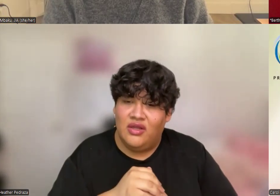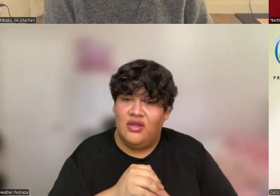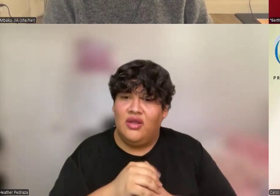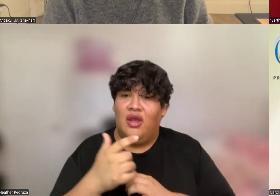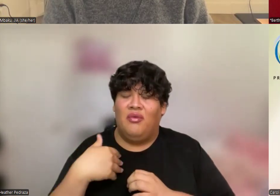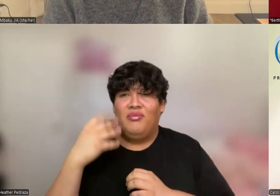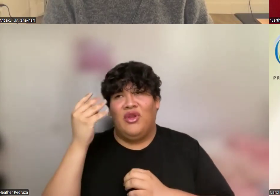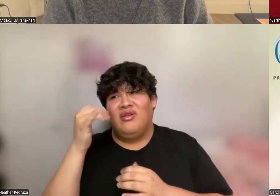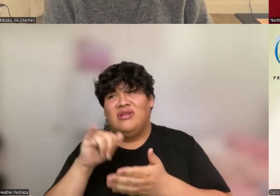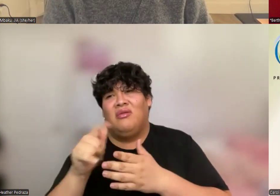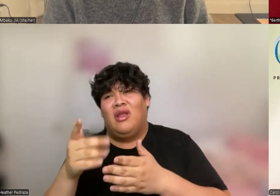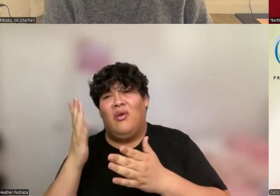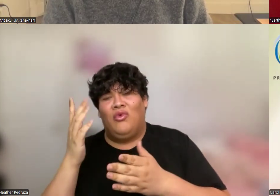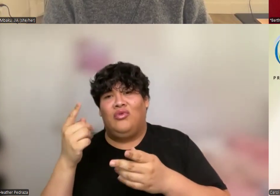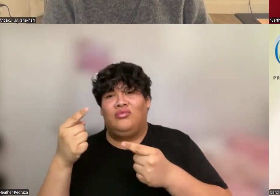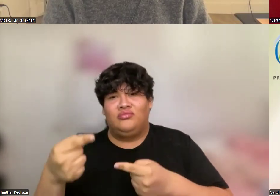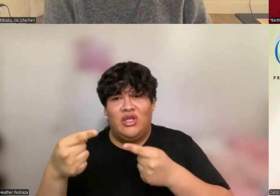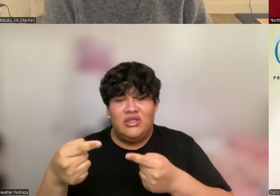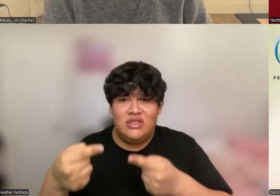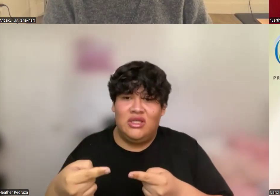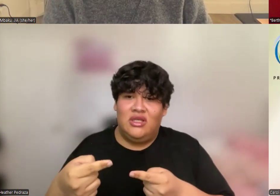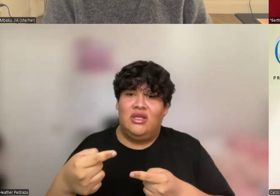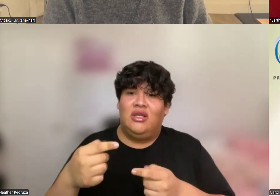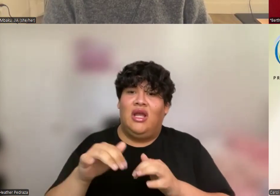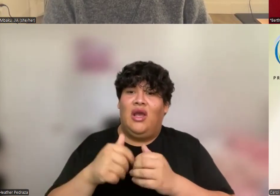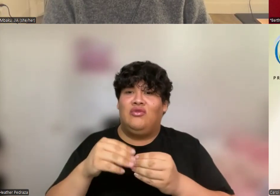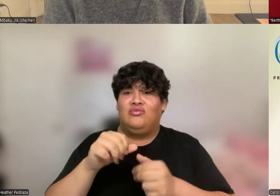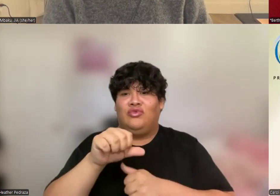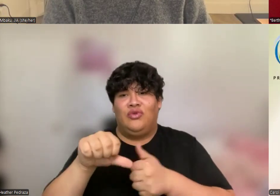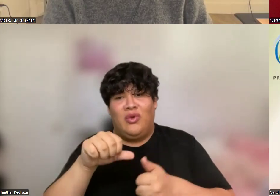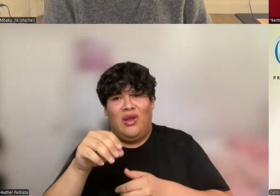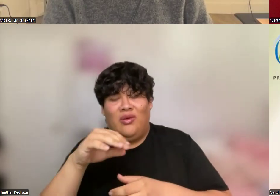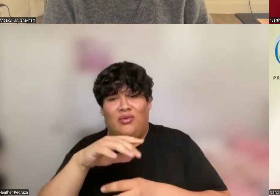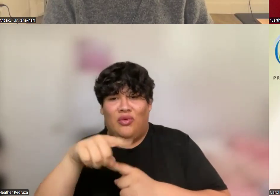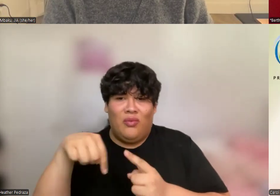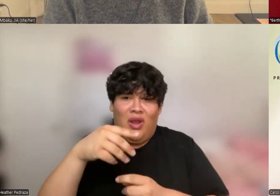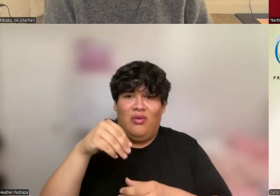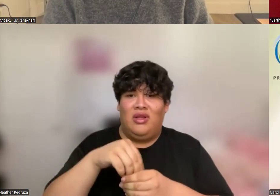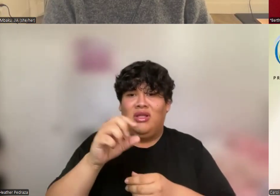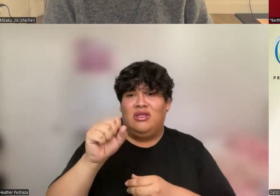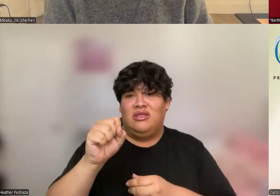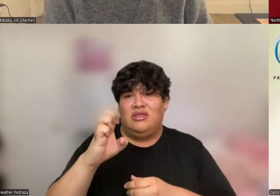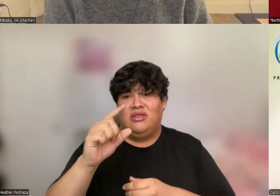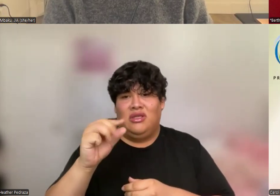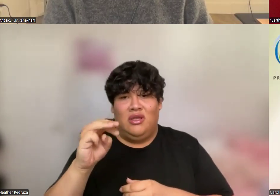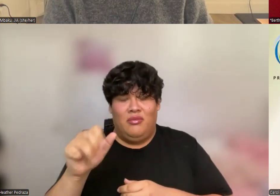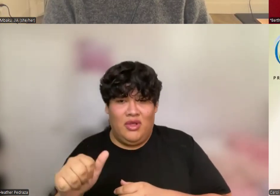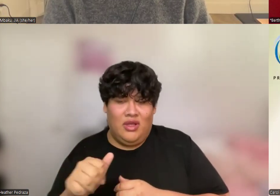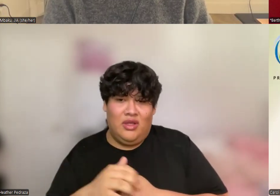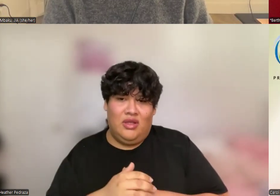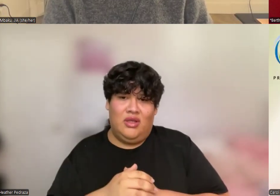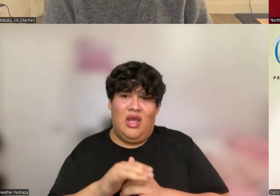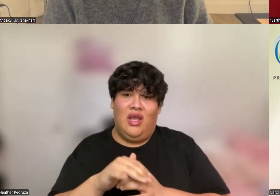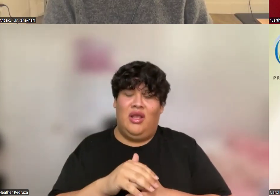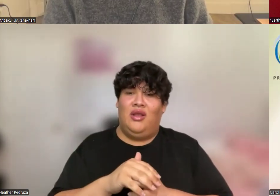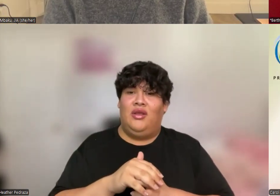be maintained. This is a way to get around the stigma. This is a way to really address